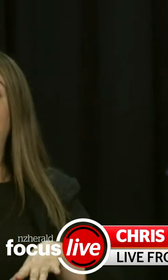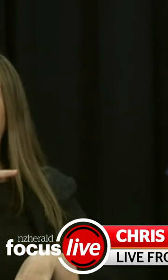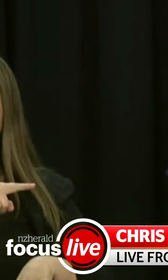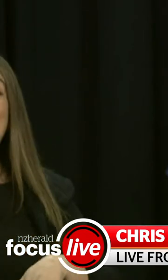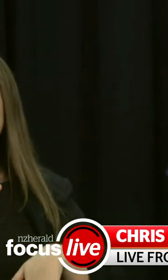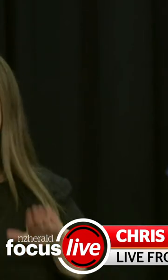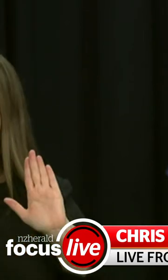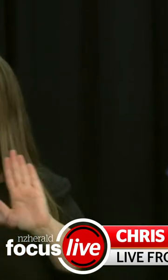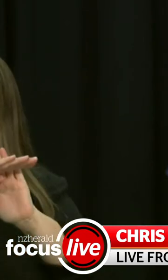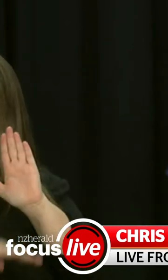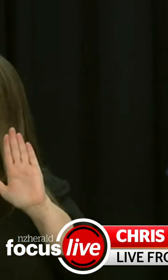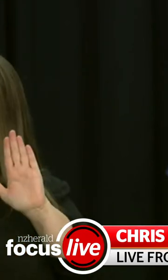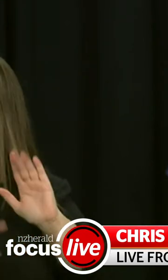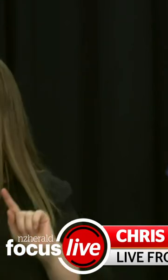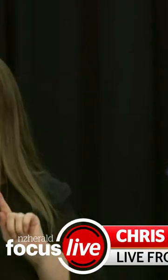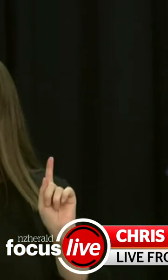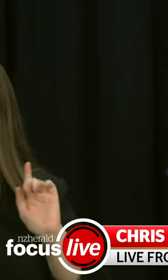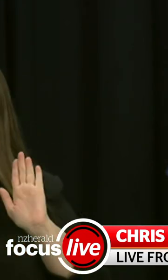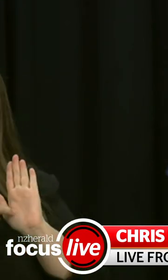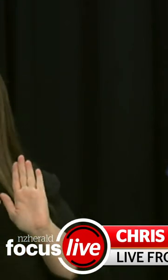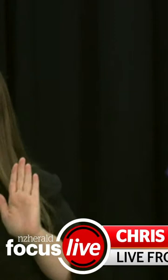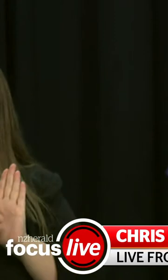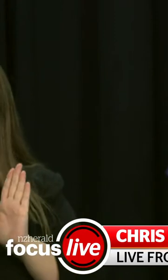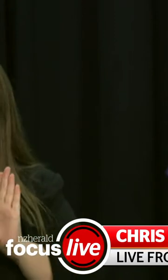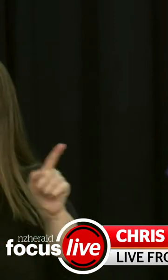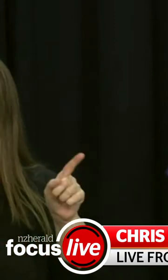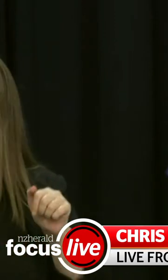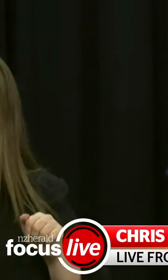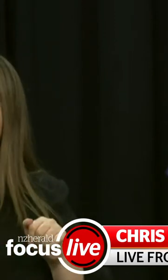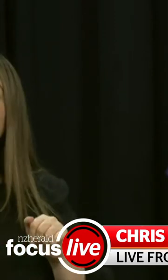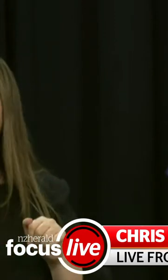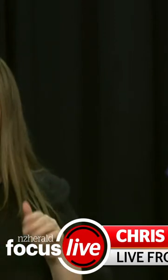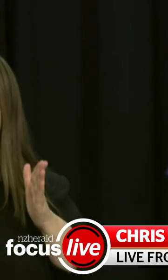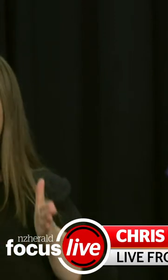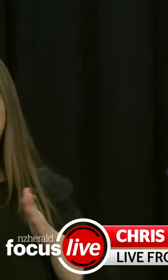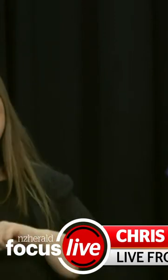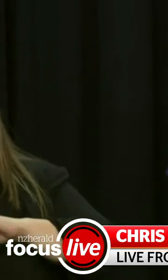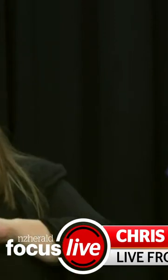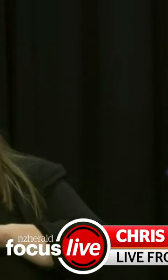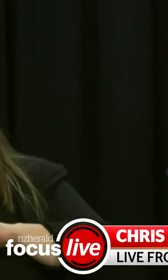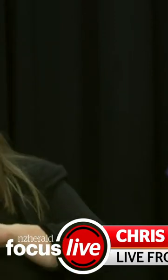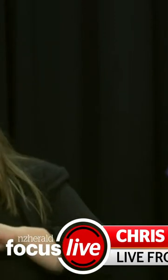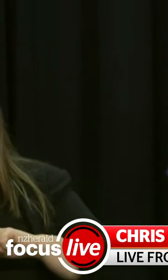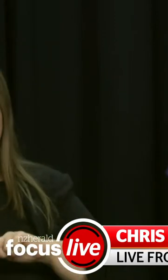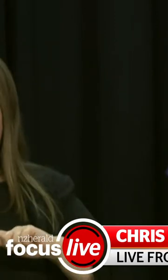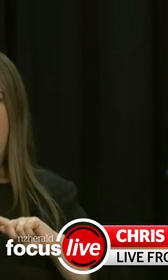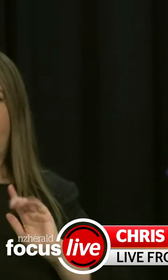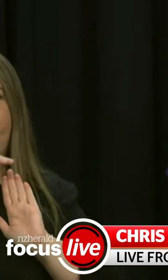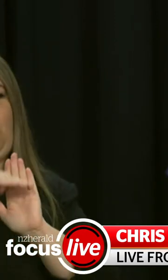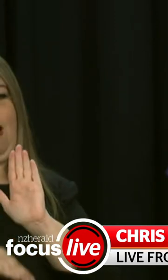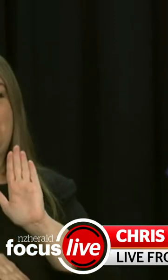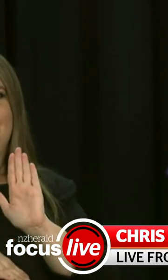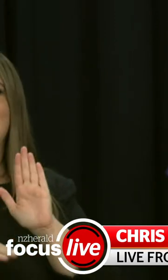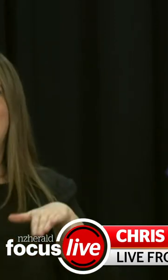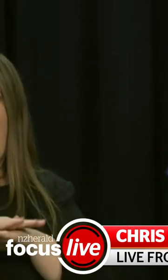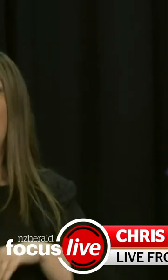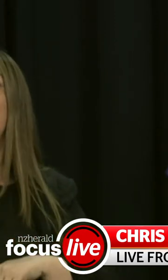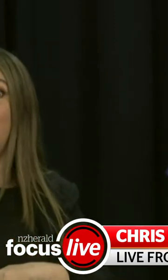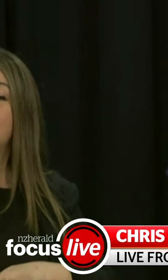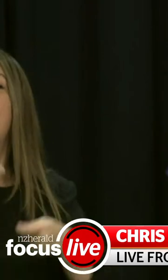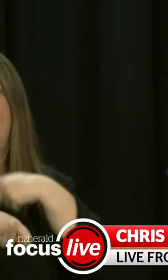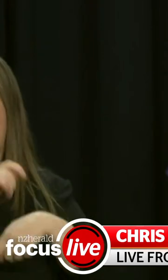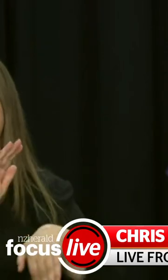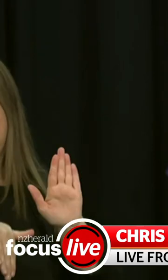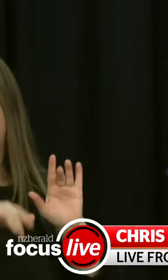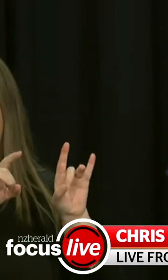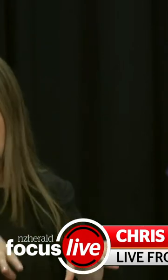effect. There is a residency requirement before that happens. And in any event, I think most New